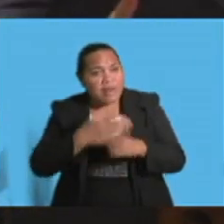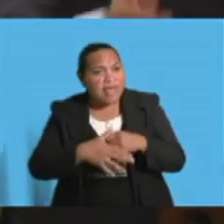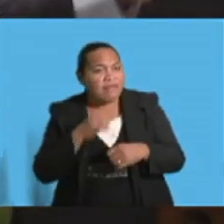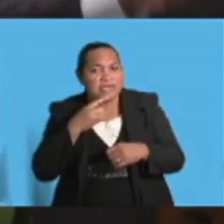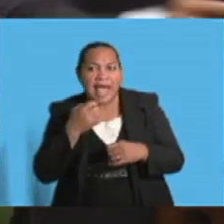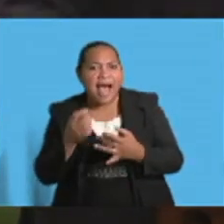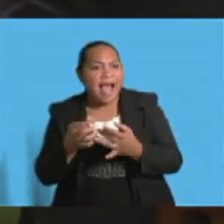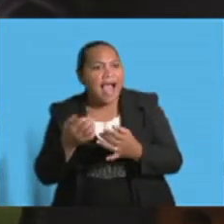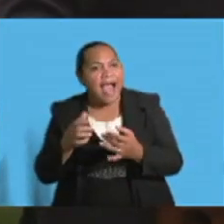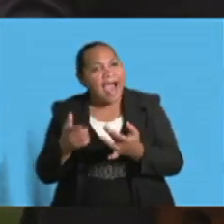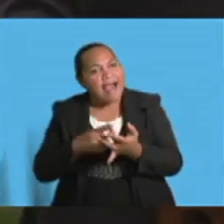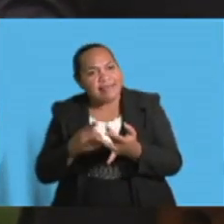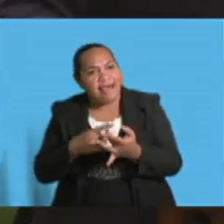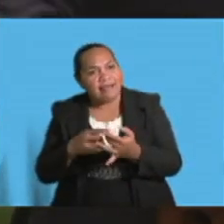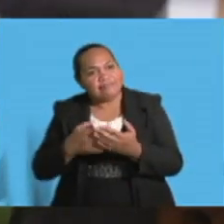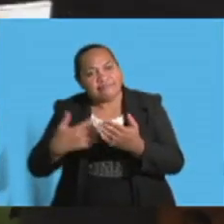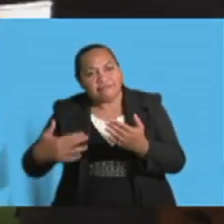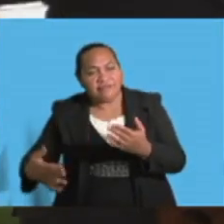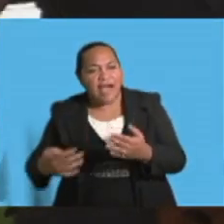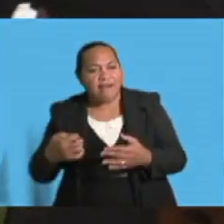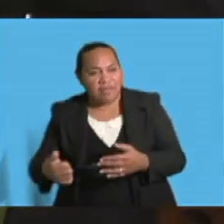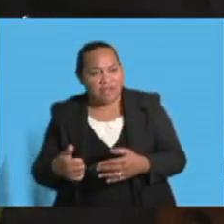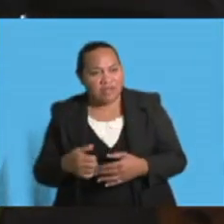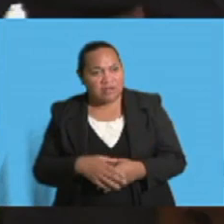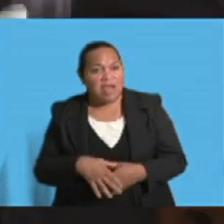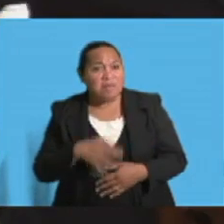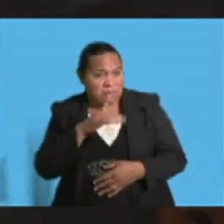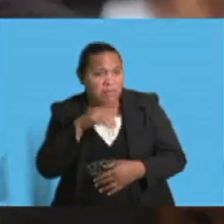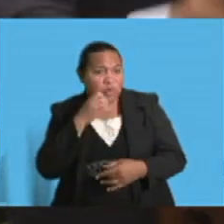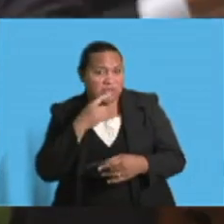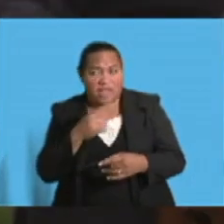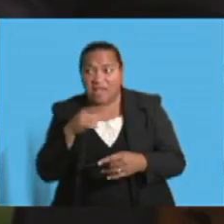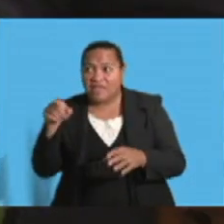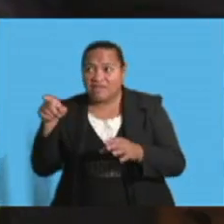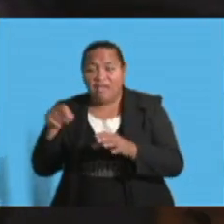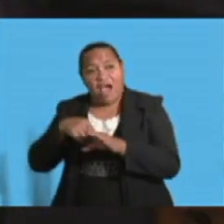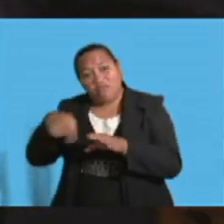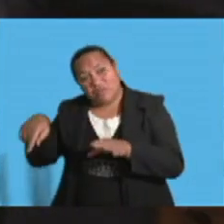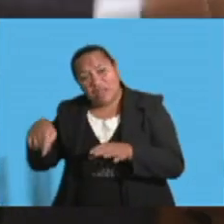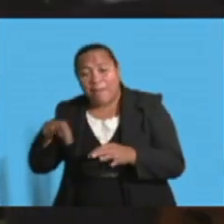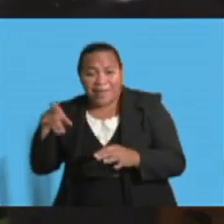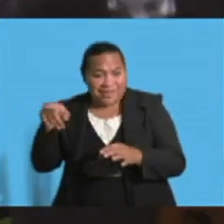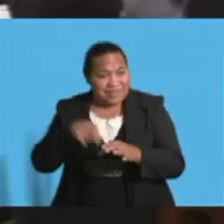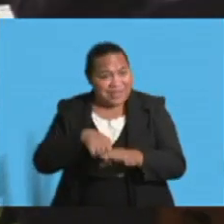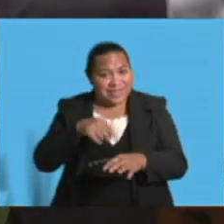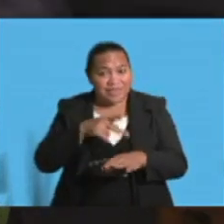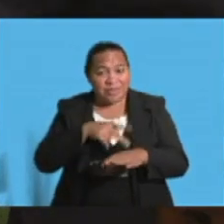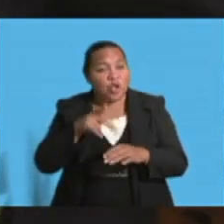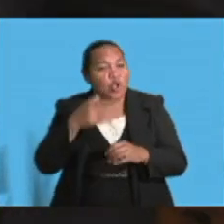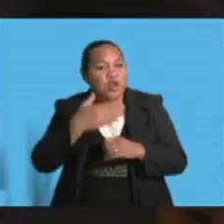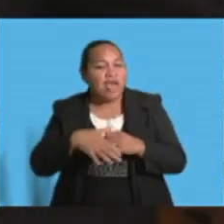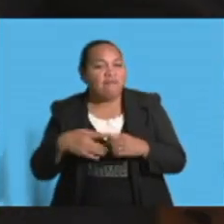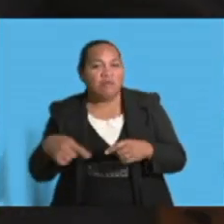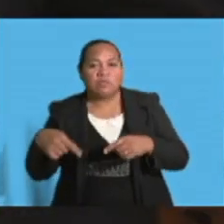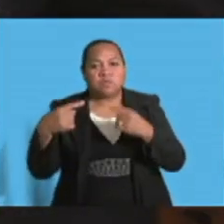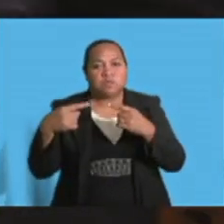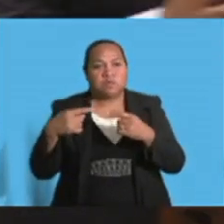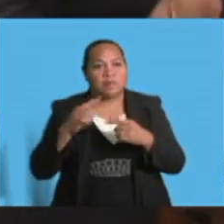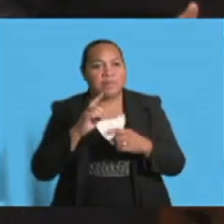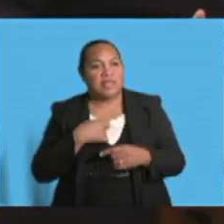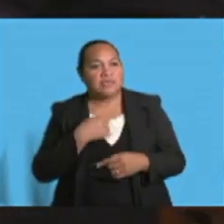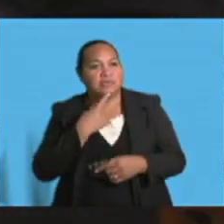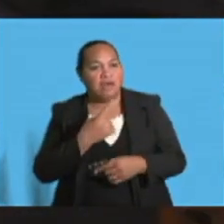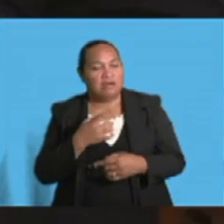after that. That's my point. They may say these things outside, but in this Parliament, they never objected to what was said over here.